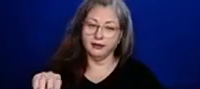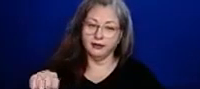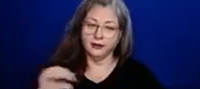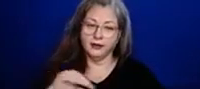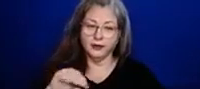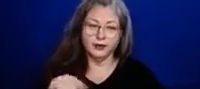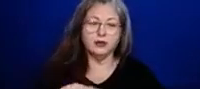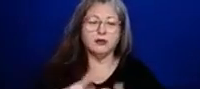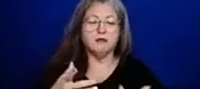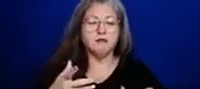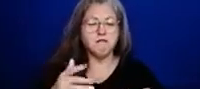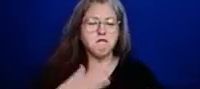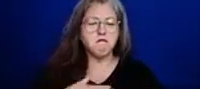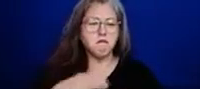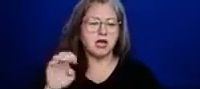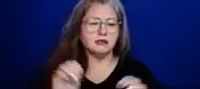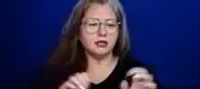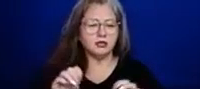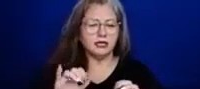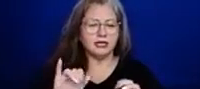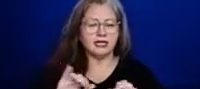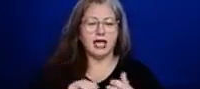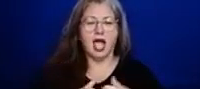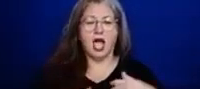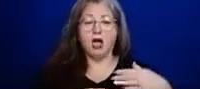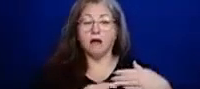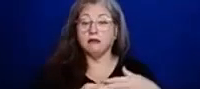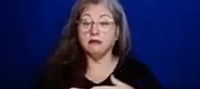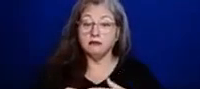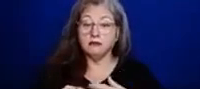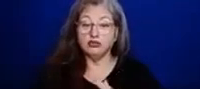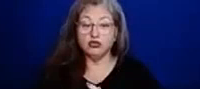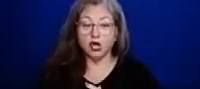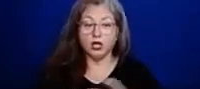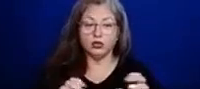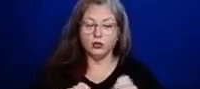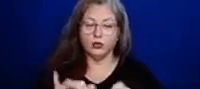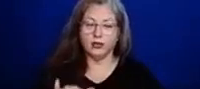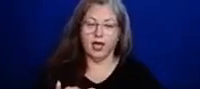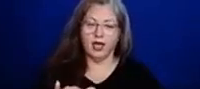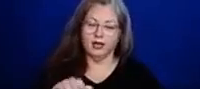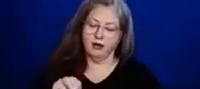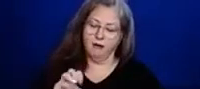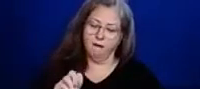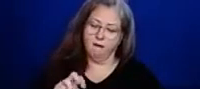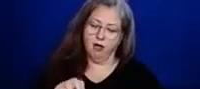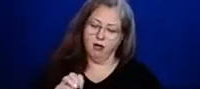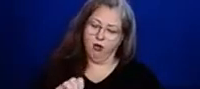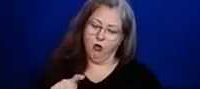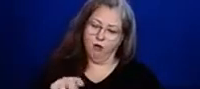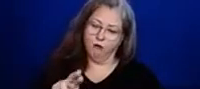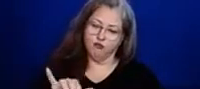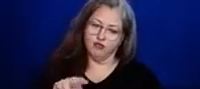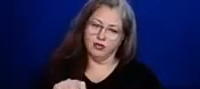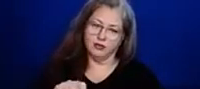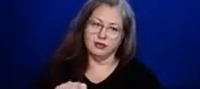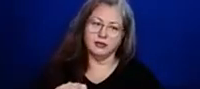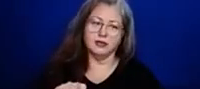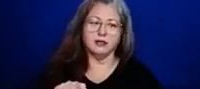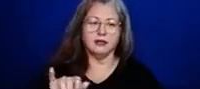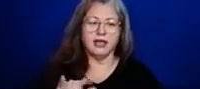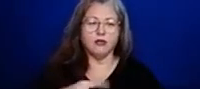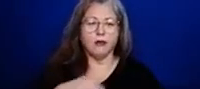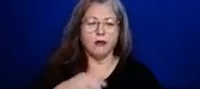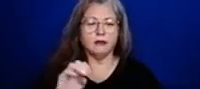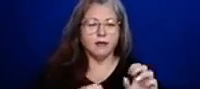So it started like an experiment, and that's how I got into monoprint. Okay. Like